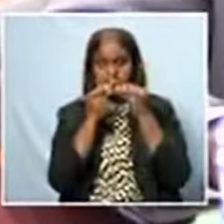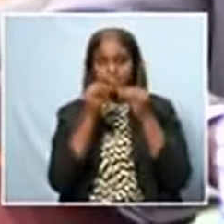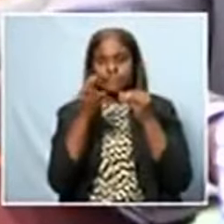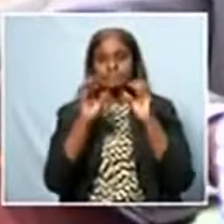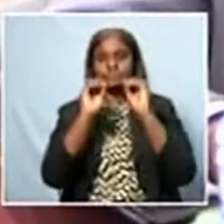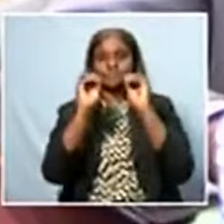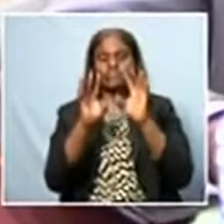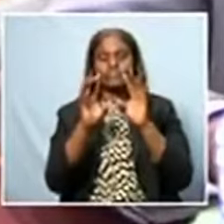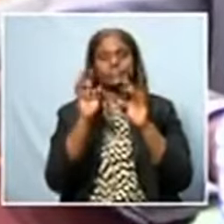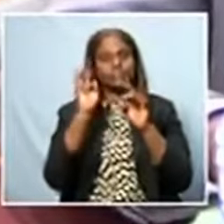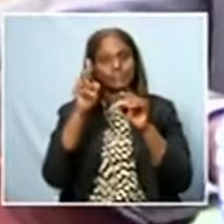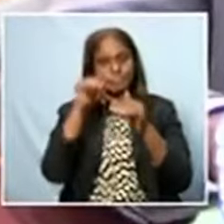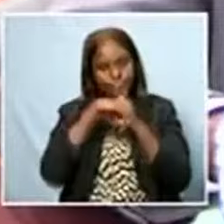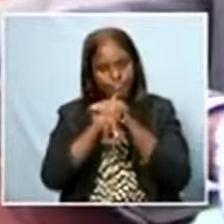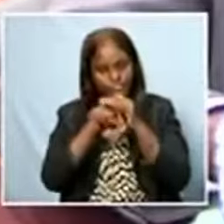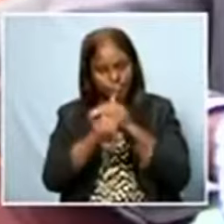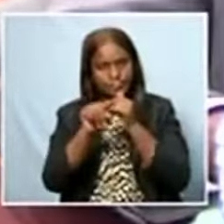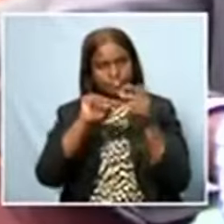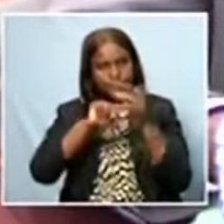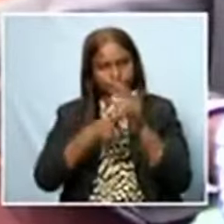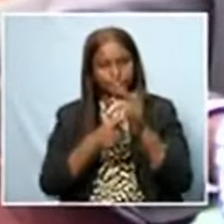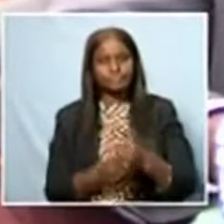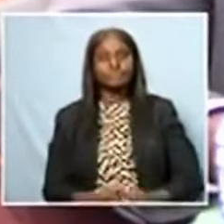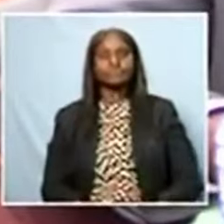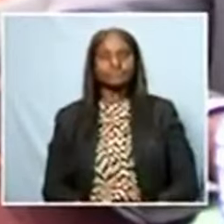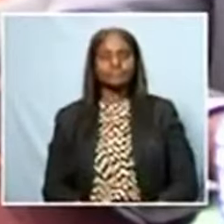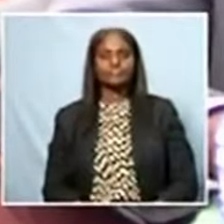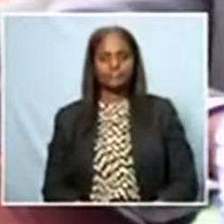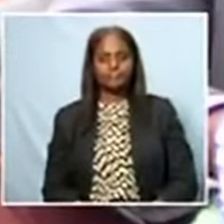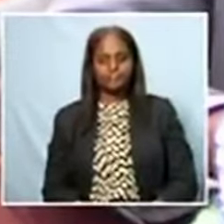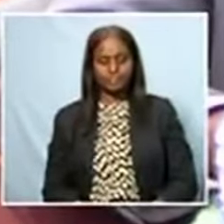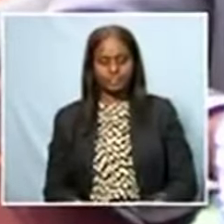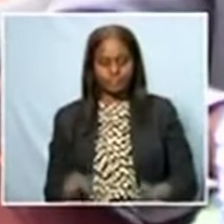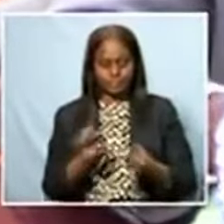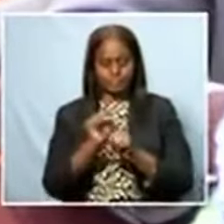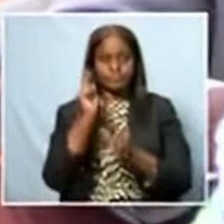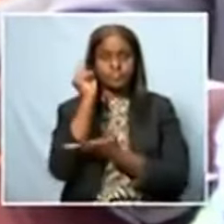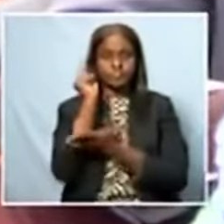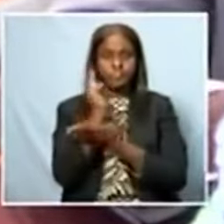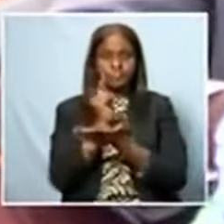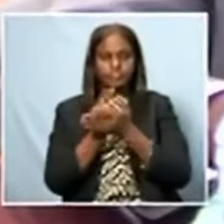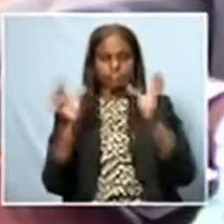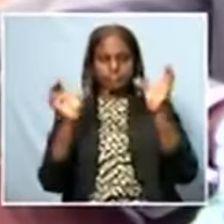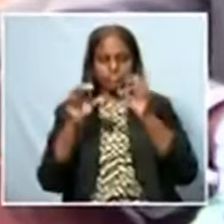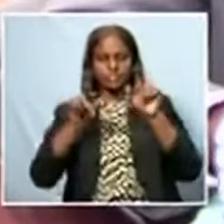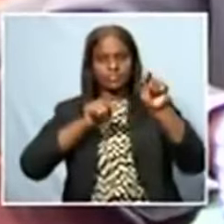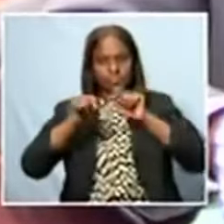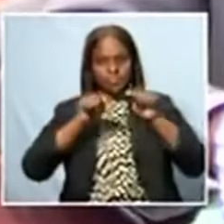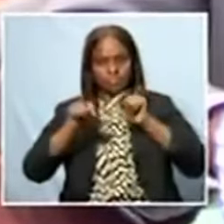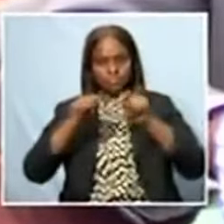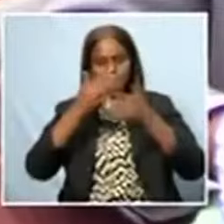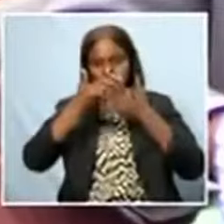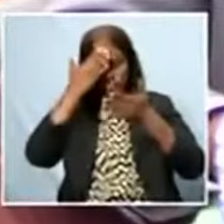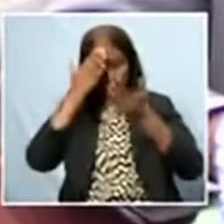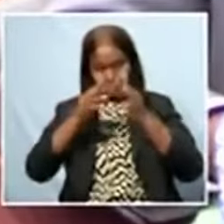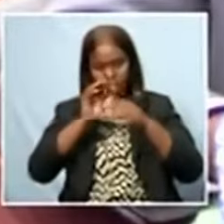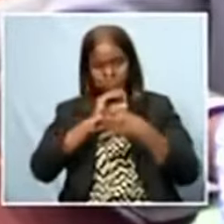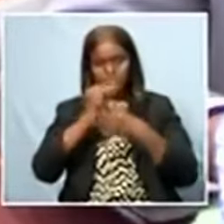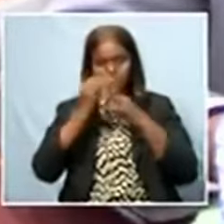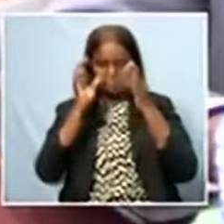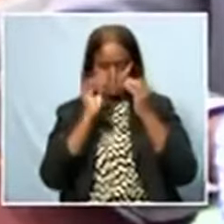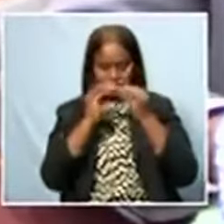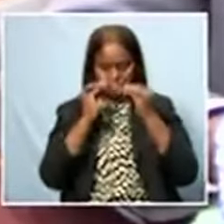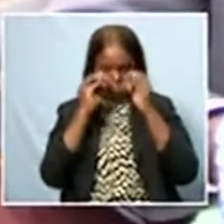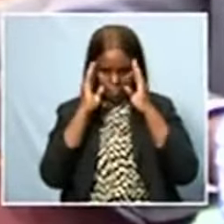teachers will need at entry point. To also enhance council governance, a leaner and more focused